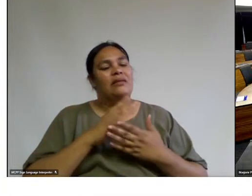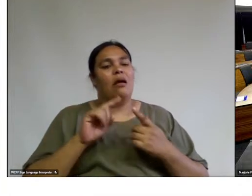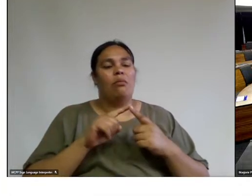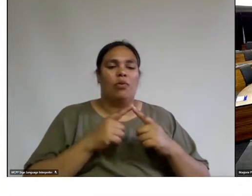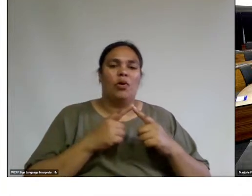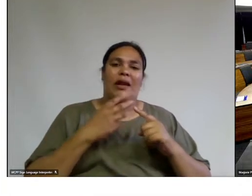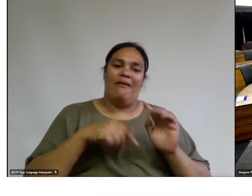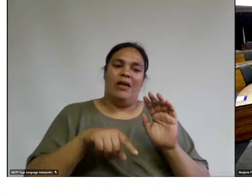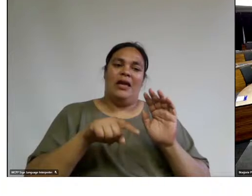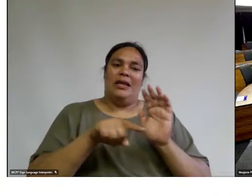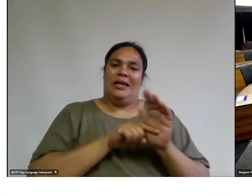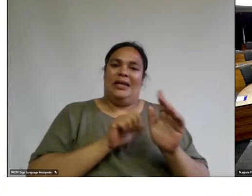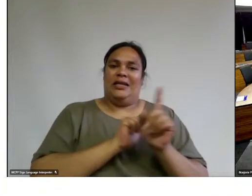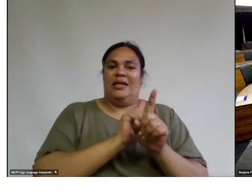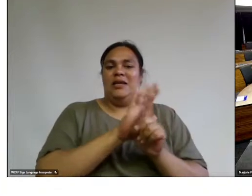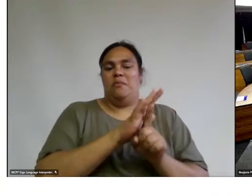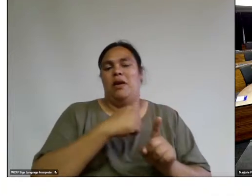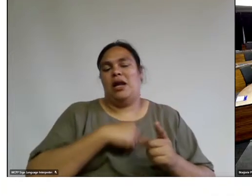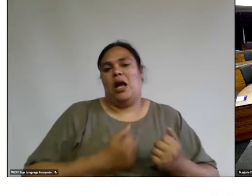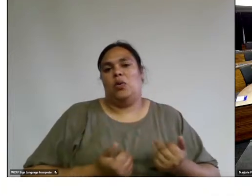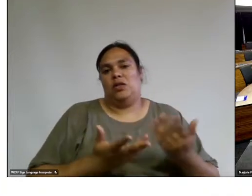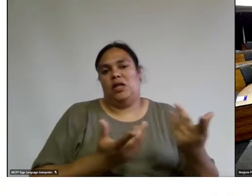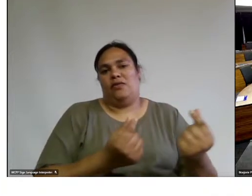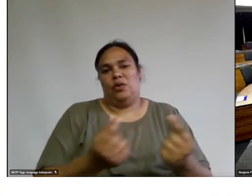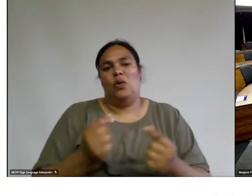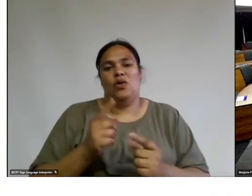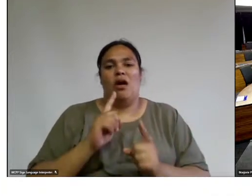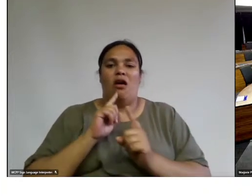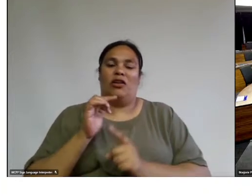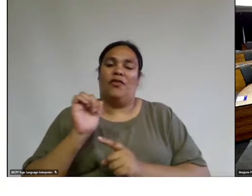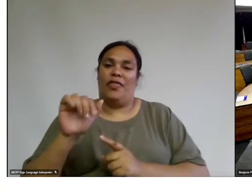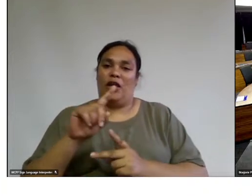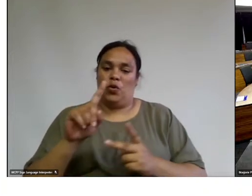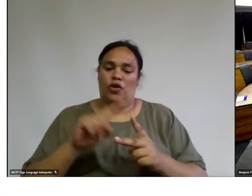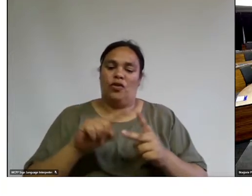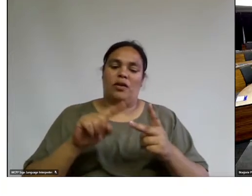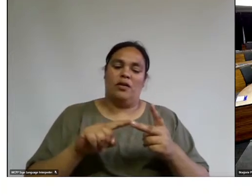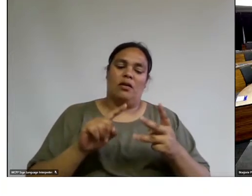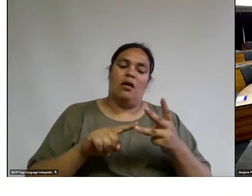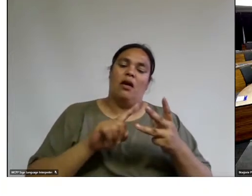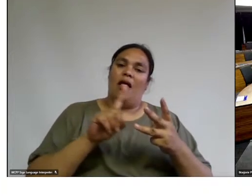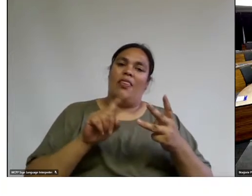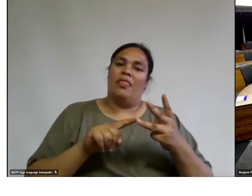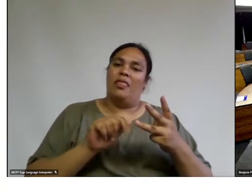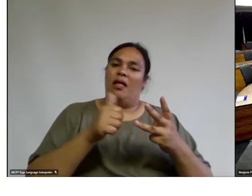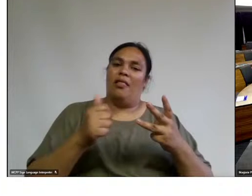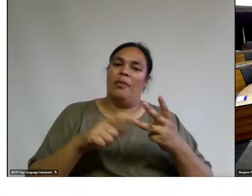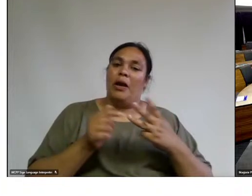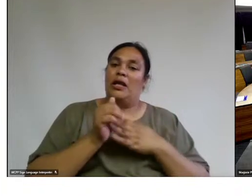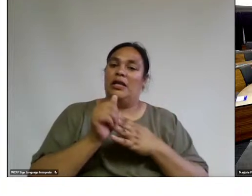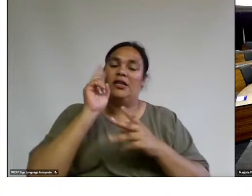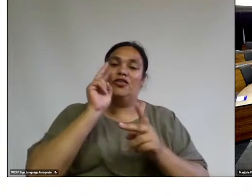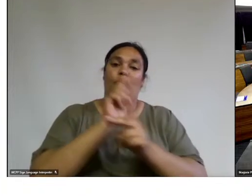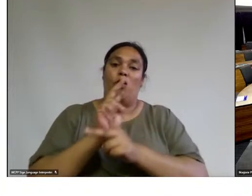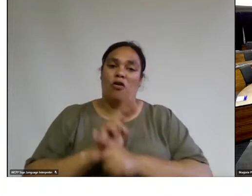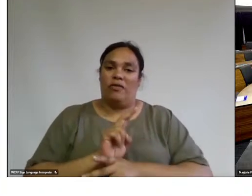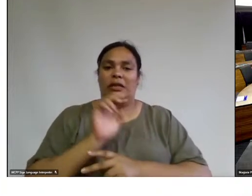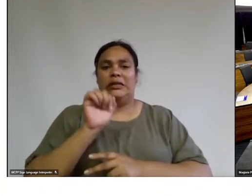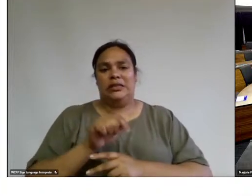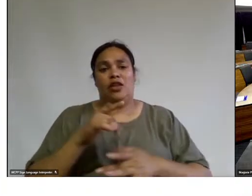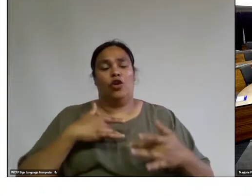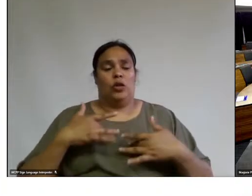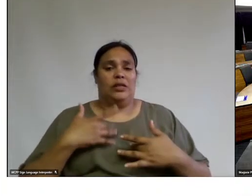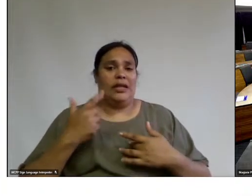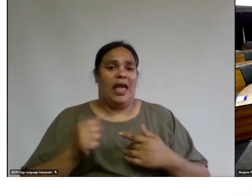a negative impact on our service delivery. So that's my answer to that question. The other one was on the issue of leadership oversight. Yes, it does concern